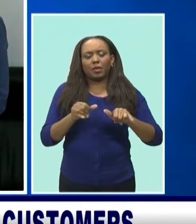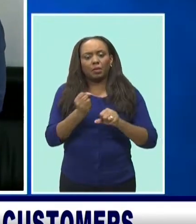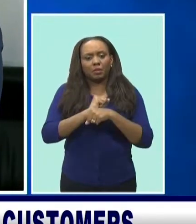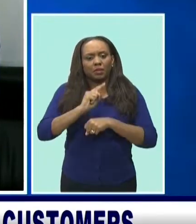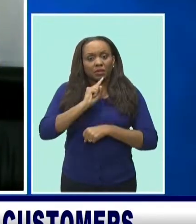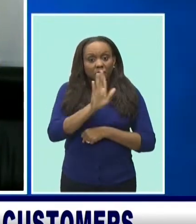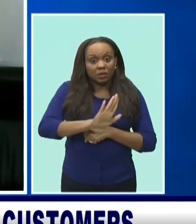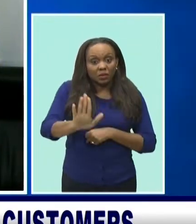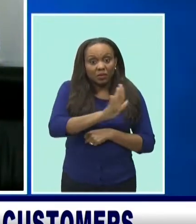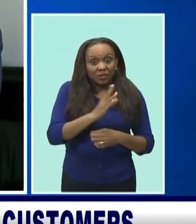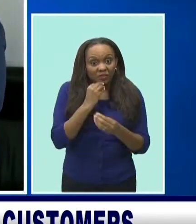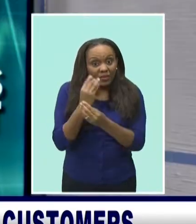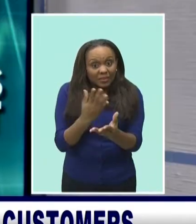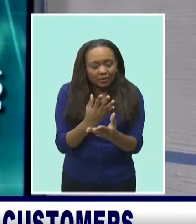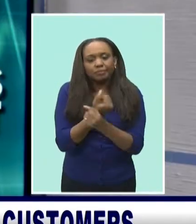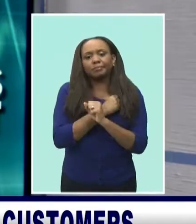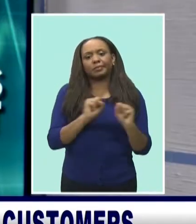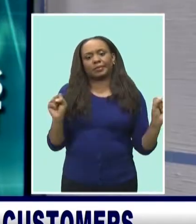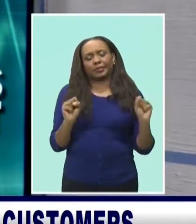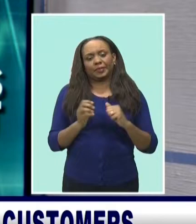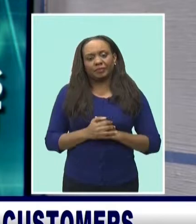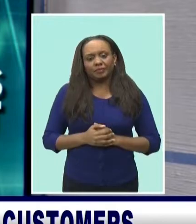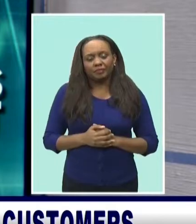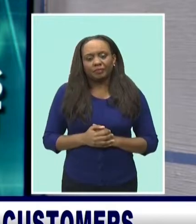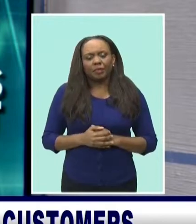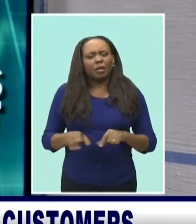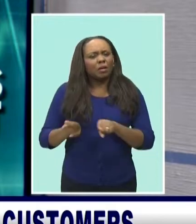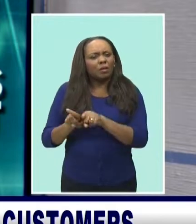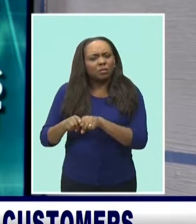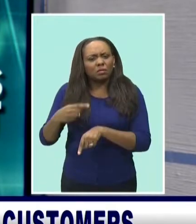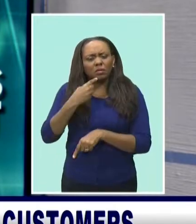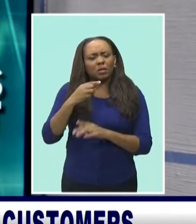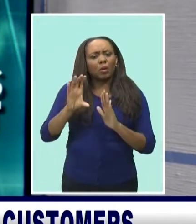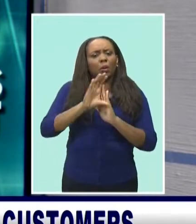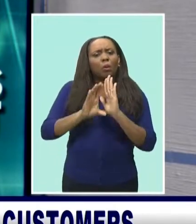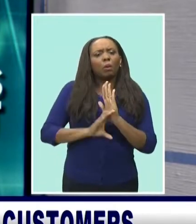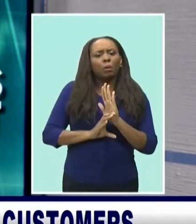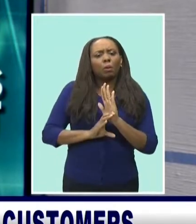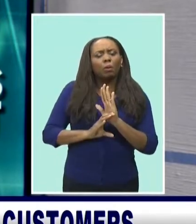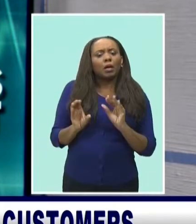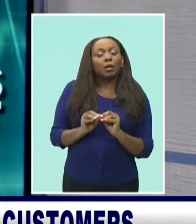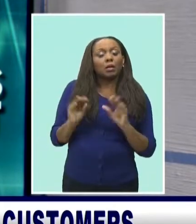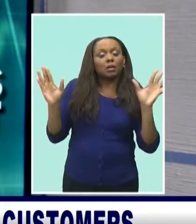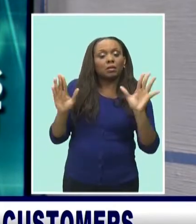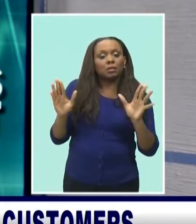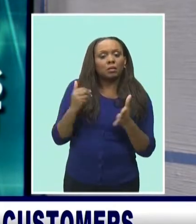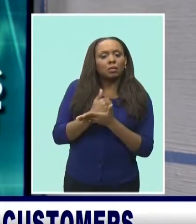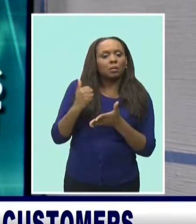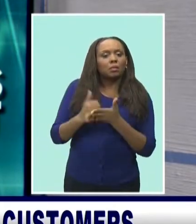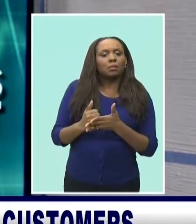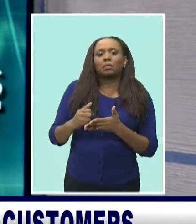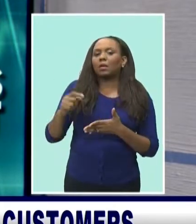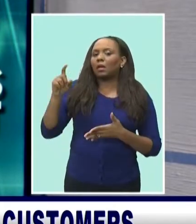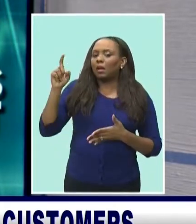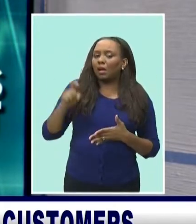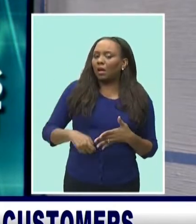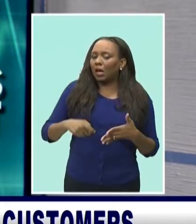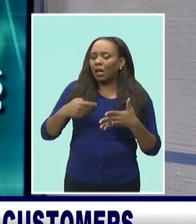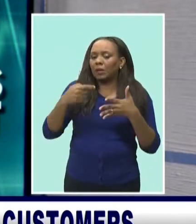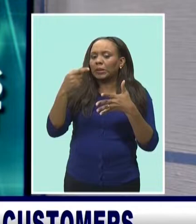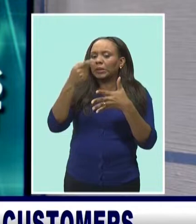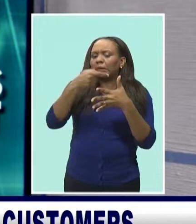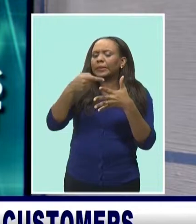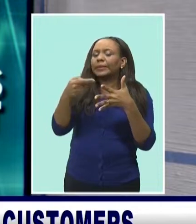that your information is safe. And Ms. Shillingford says the code also makes it clear that banks must be sure to spell out